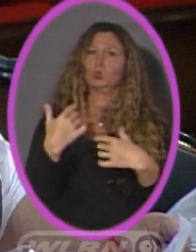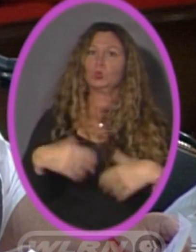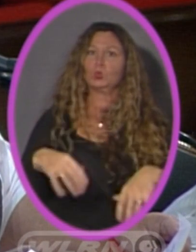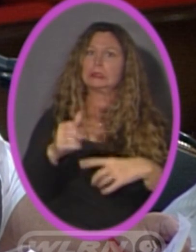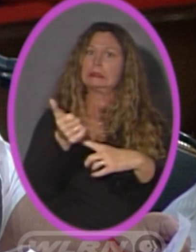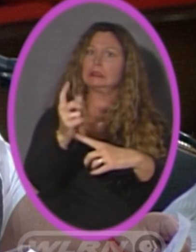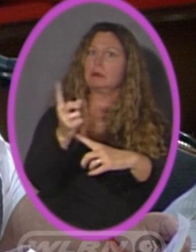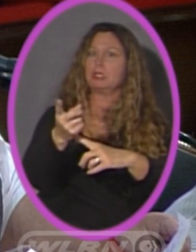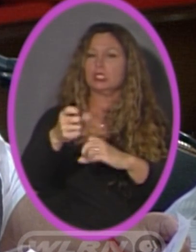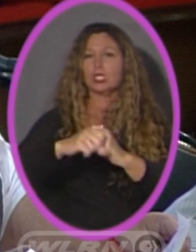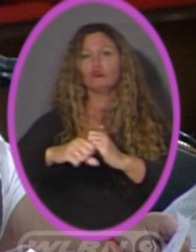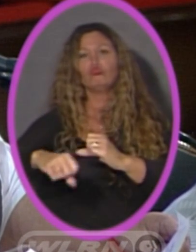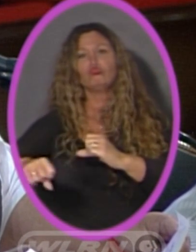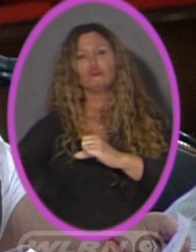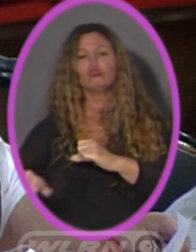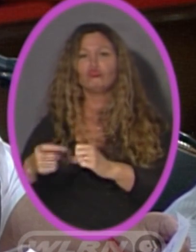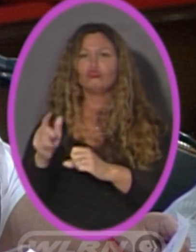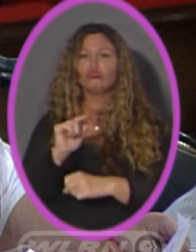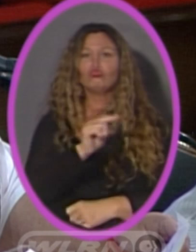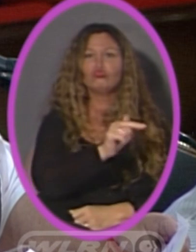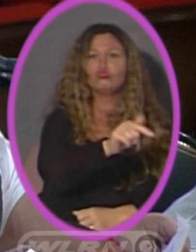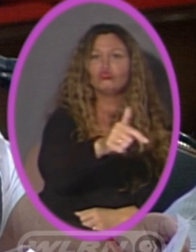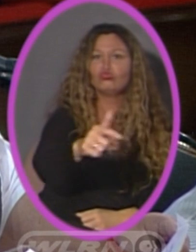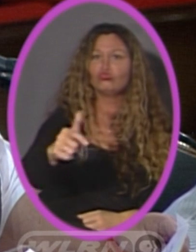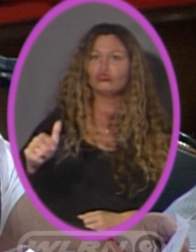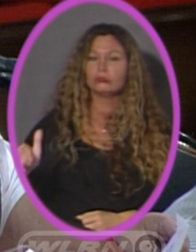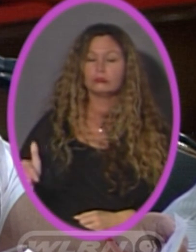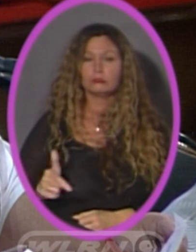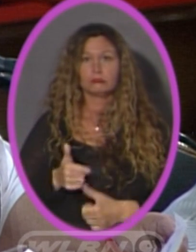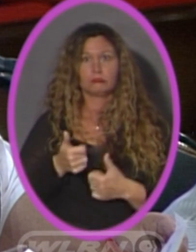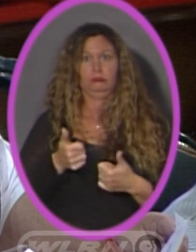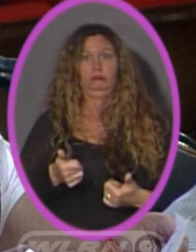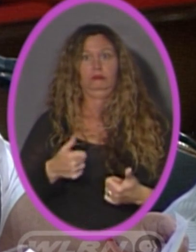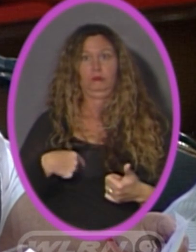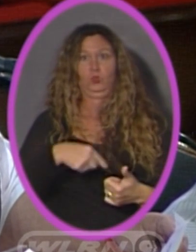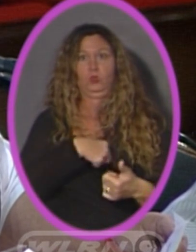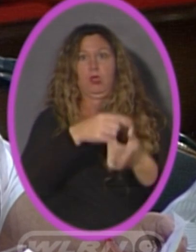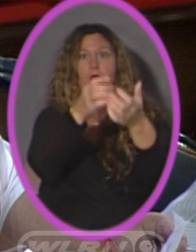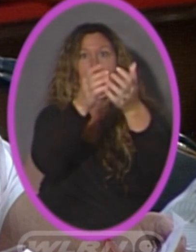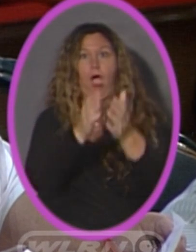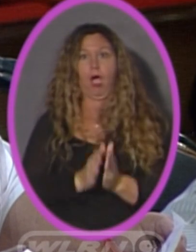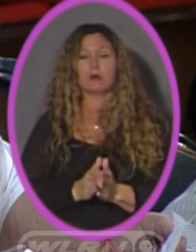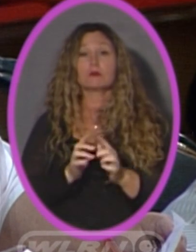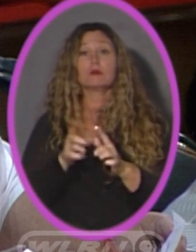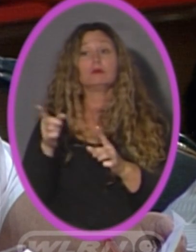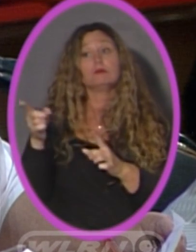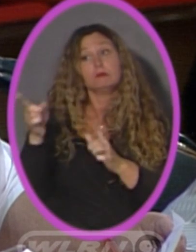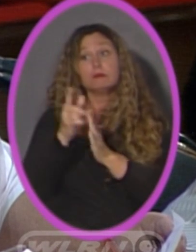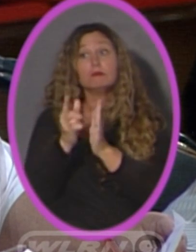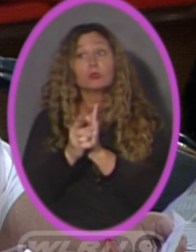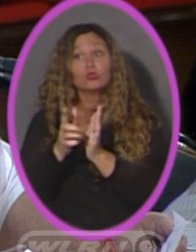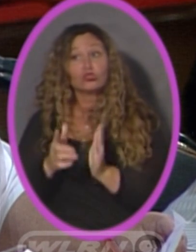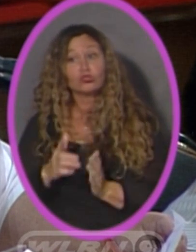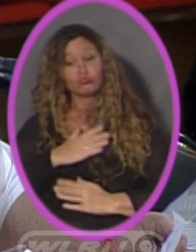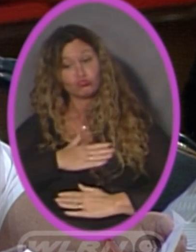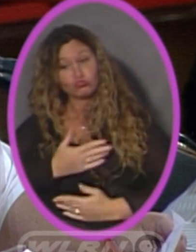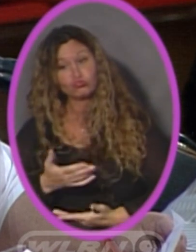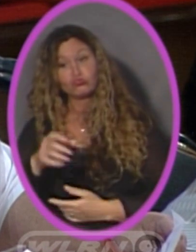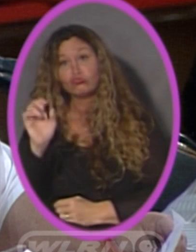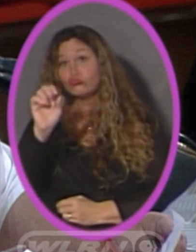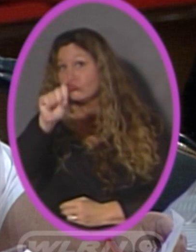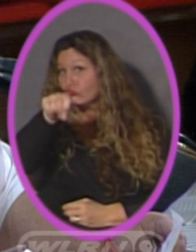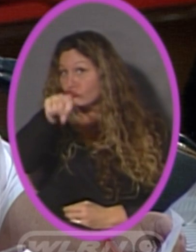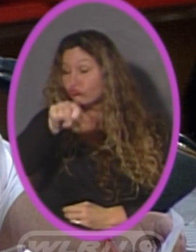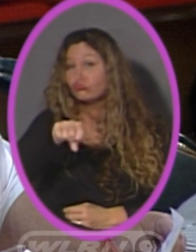when it was requested by a speaker to speak for 10 minutes, the board attorney admitted that the policy permits a public speaker who signs up